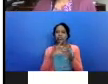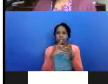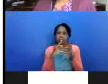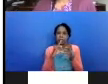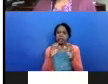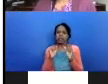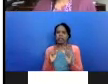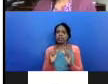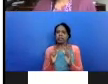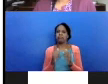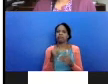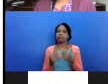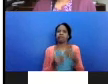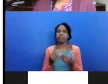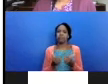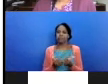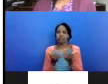in these contexts.